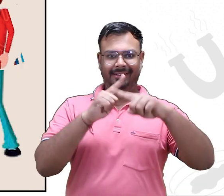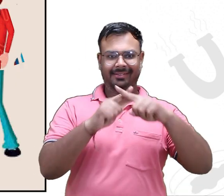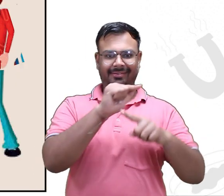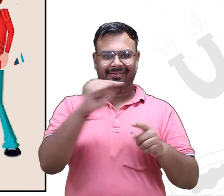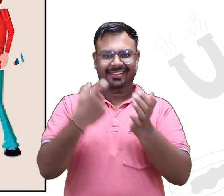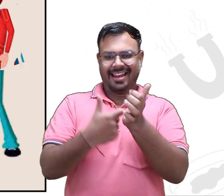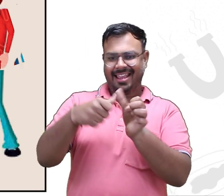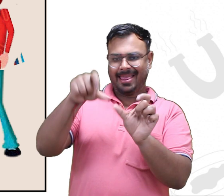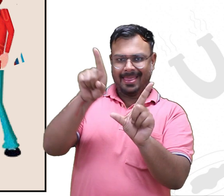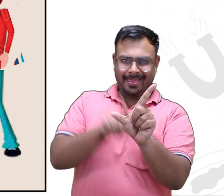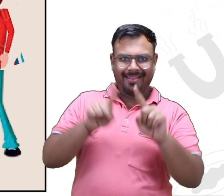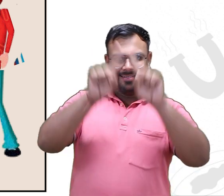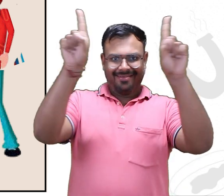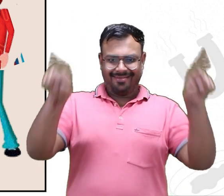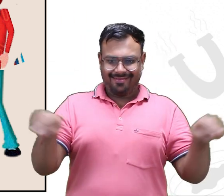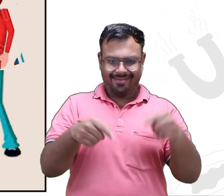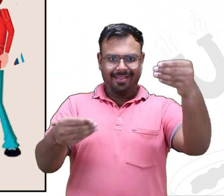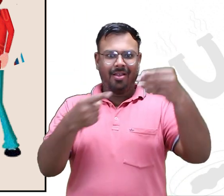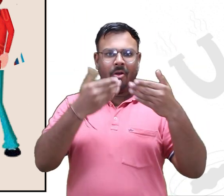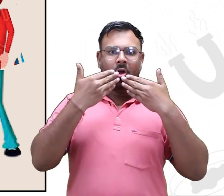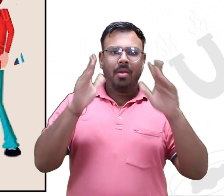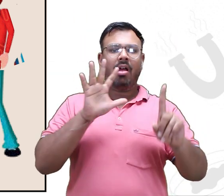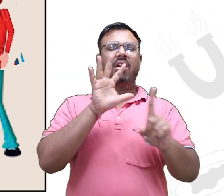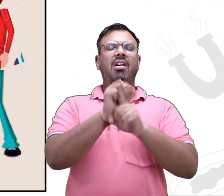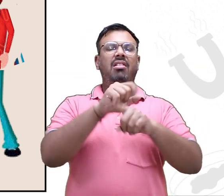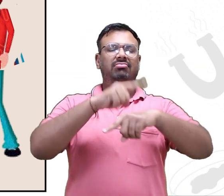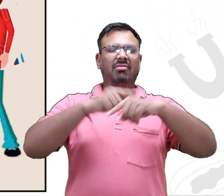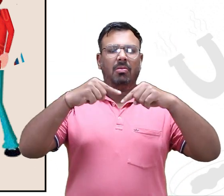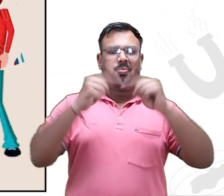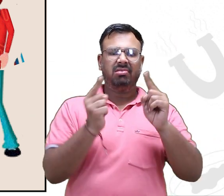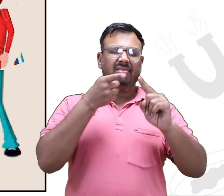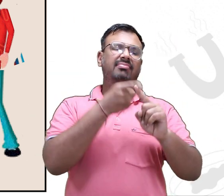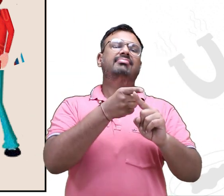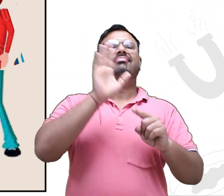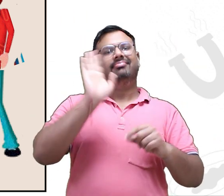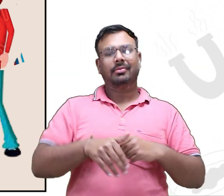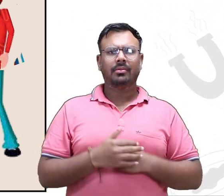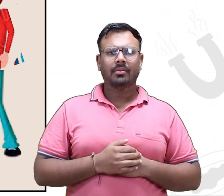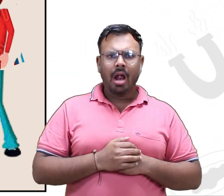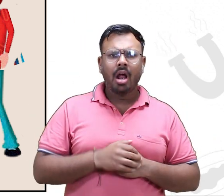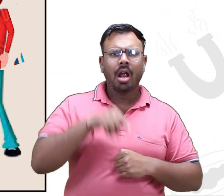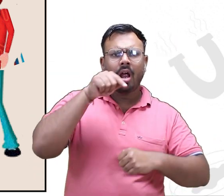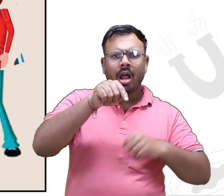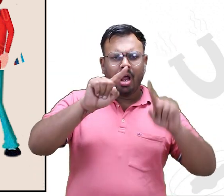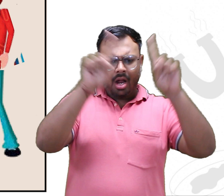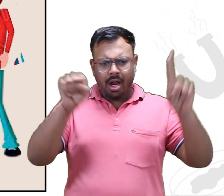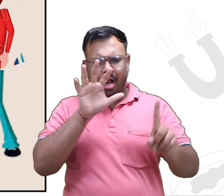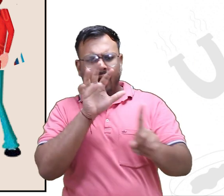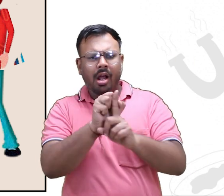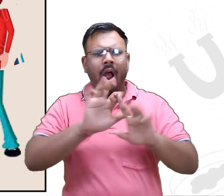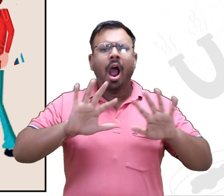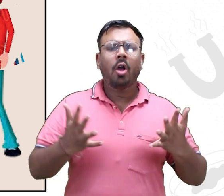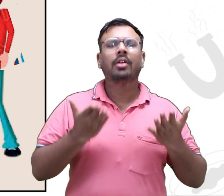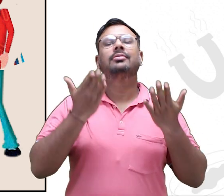Just as an X-ray scan reveals the structure of the bones, X-ray crystallography